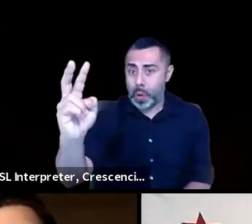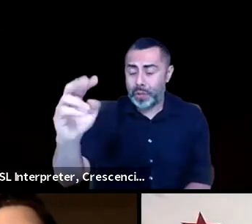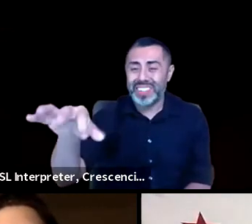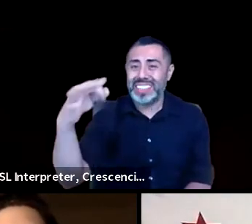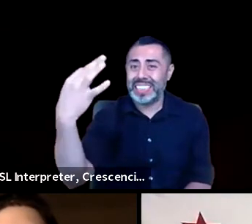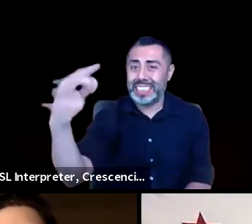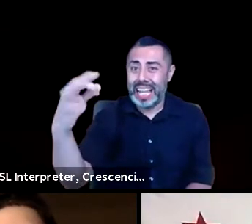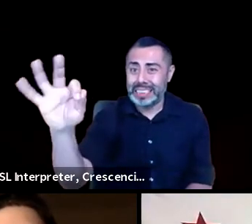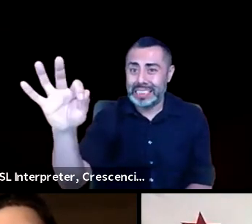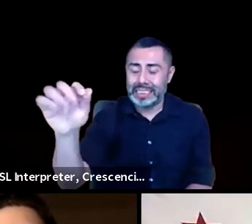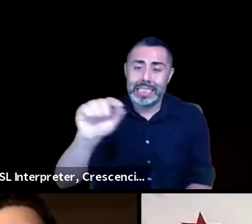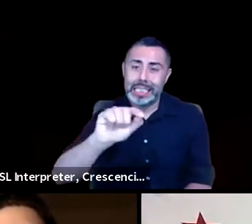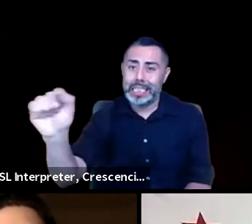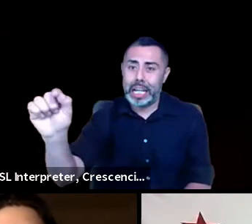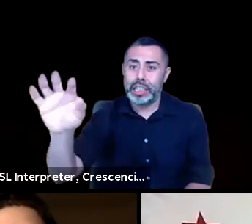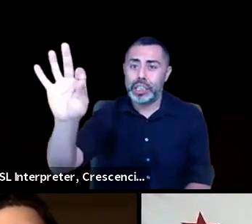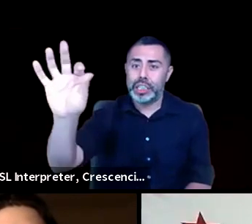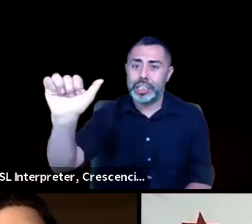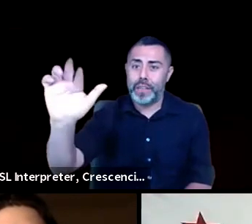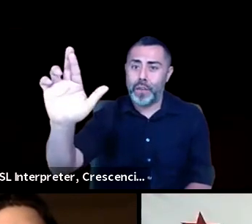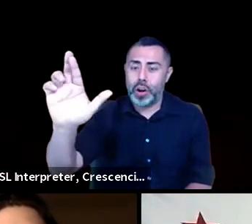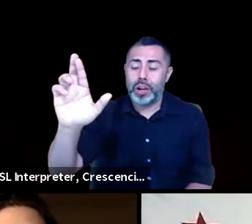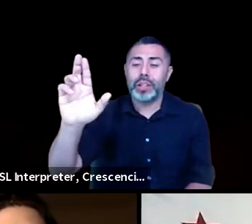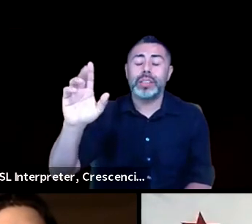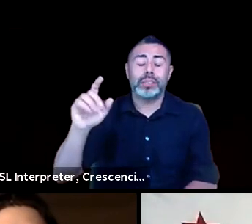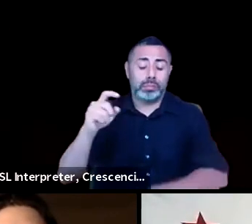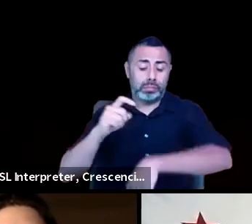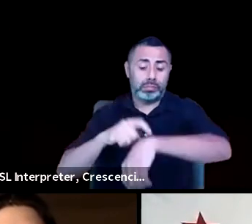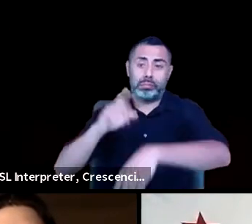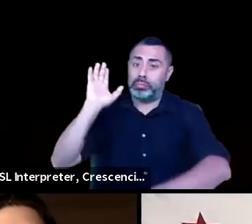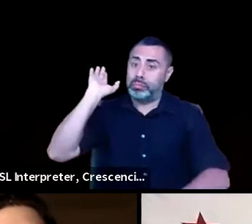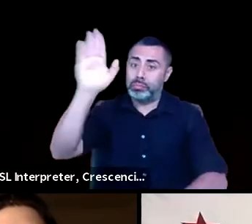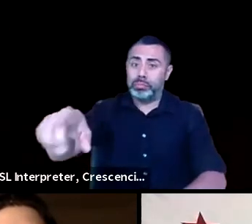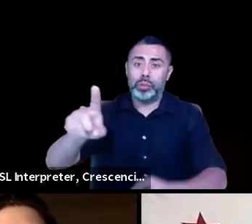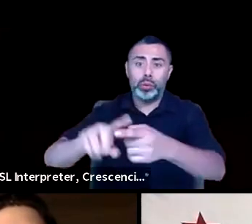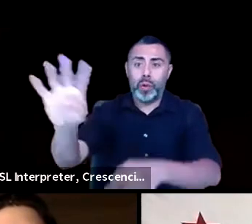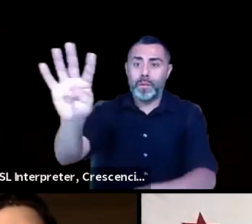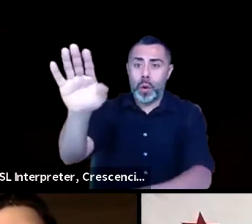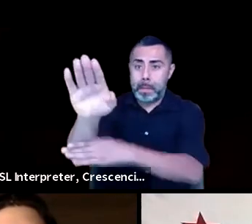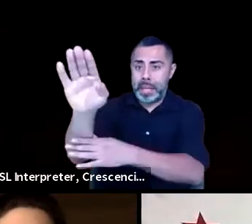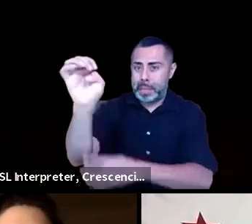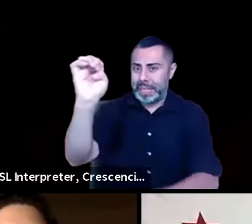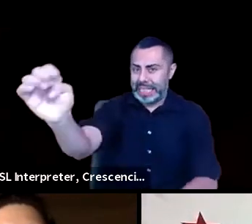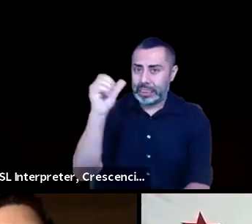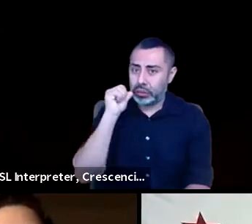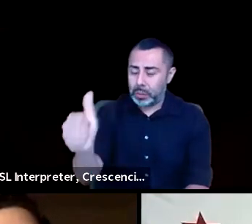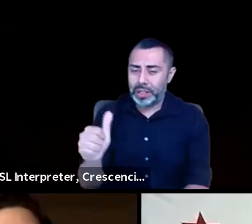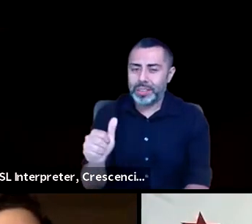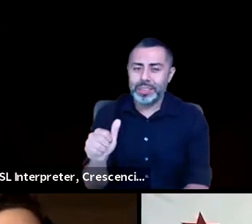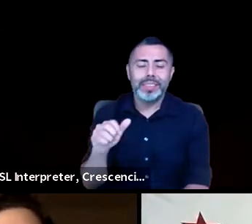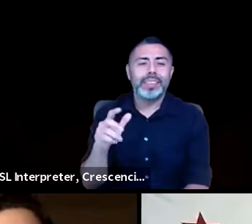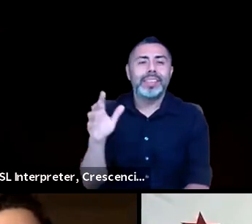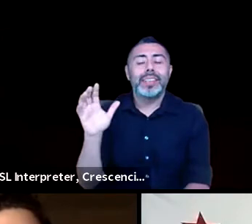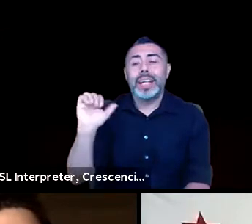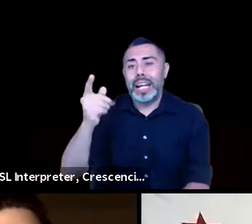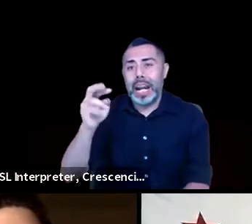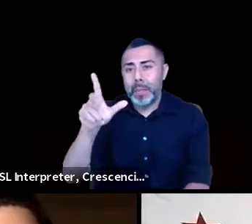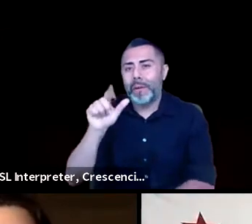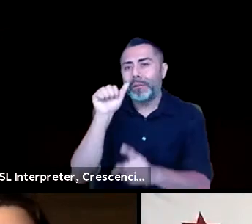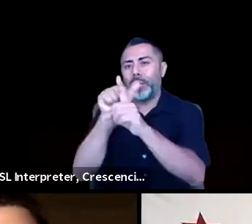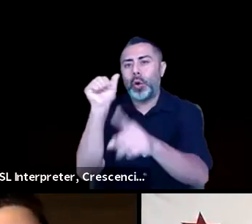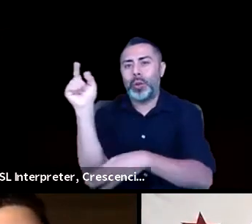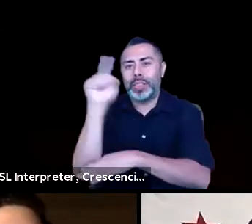@COV19-FAR, through 4 p.m. Eastern tomorrow, April Fool's Day. These funds will